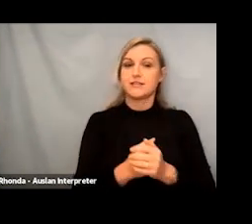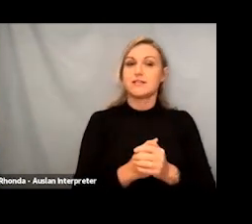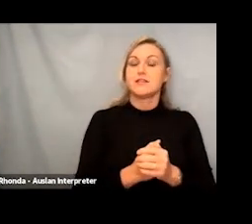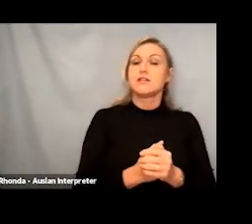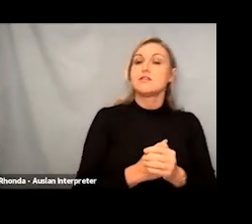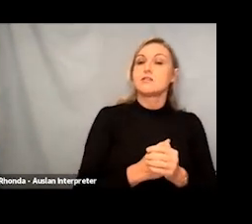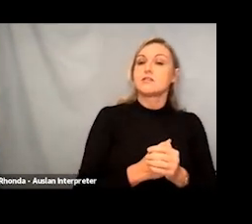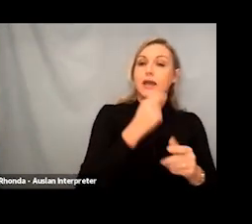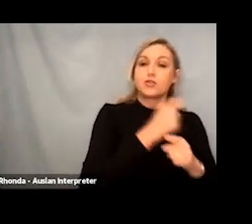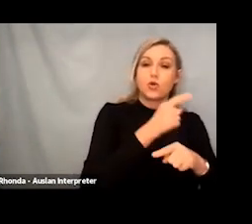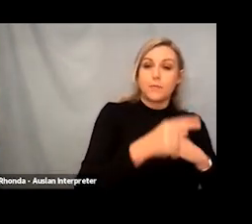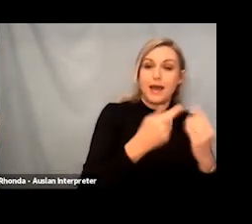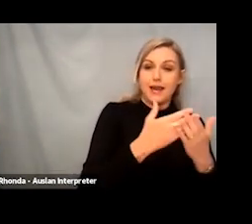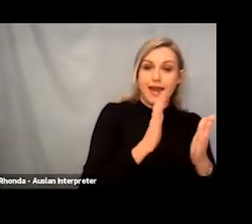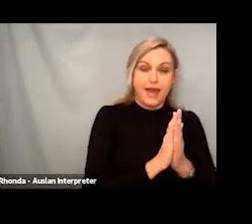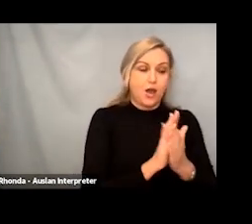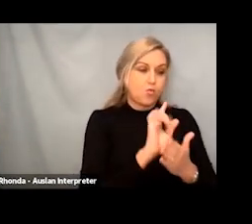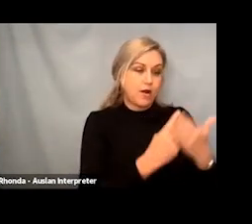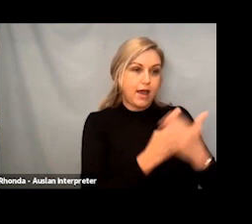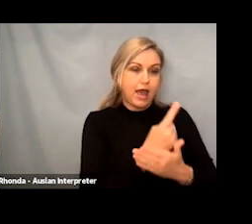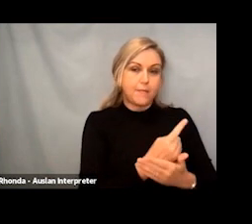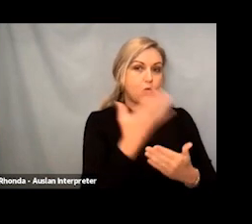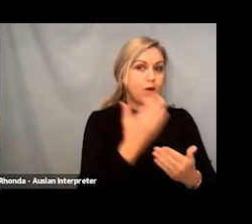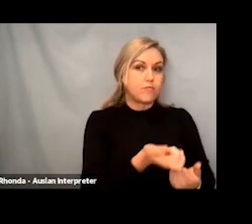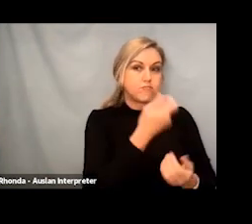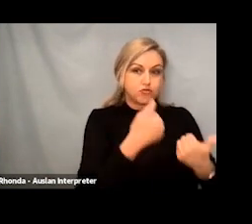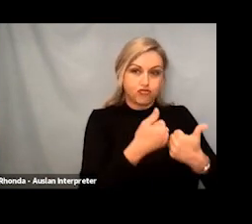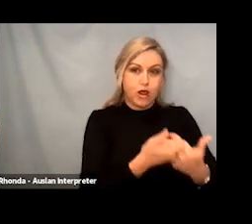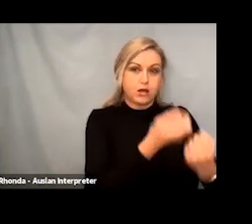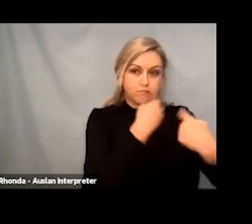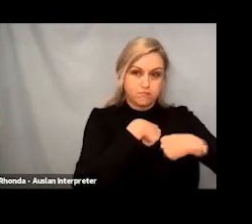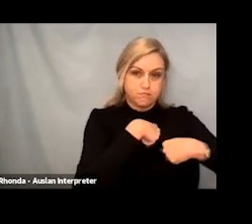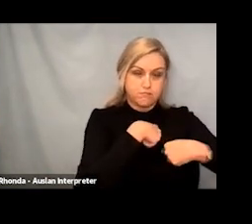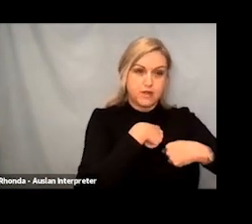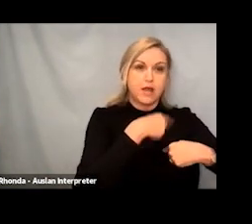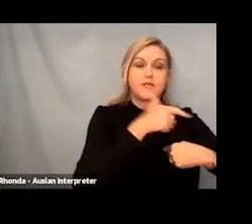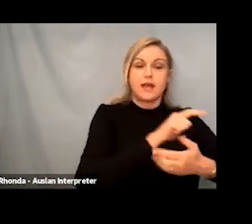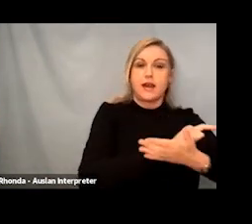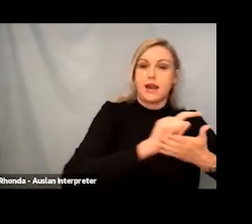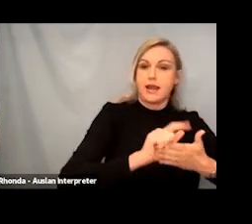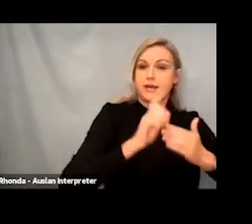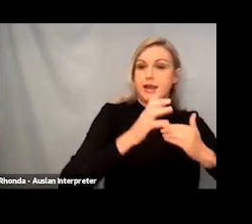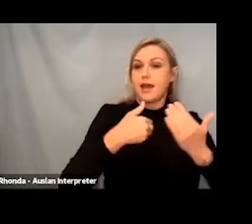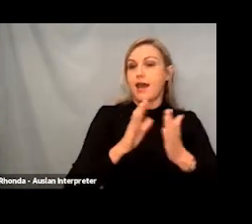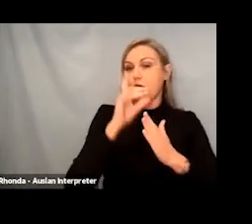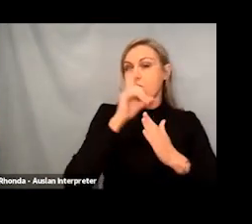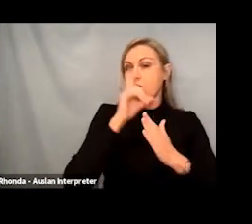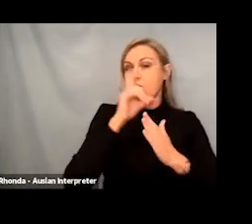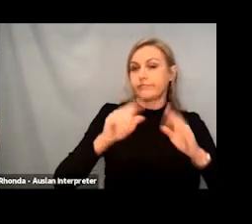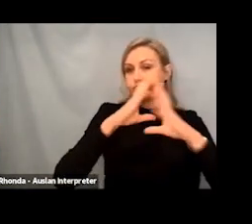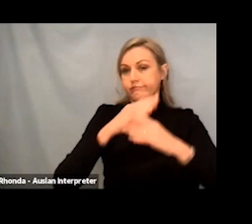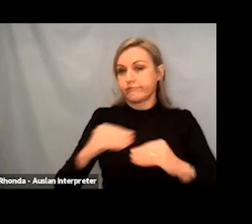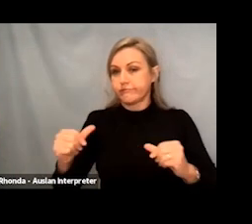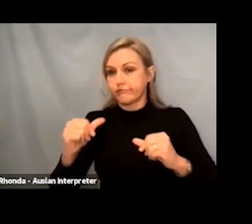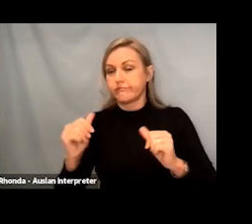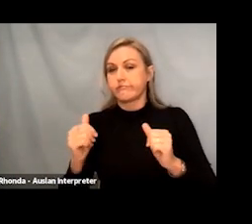post-acute. So after the experience, increases in reversal learning linked to 2A signaling. We can look upper